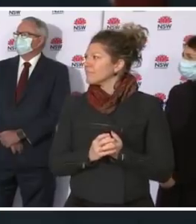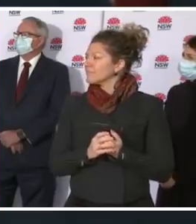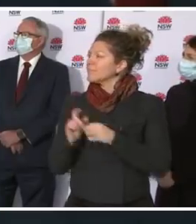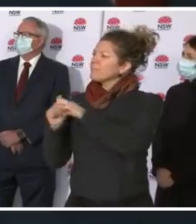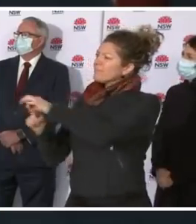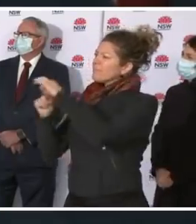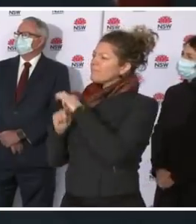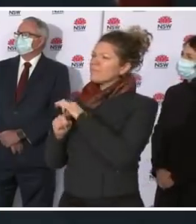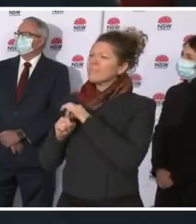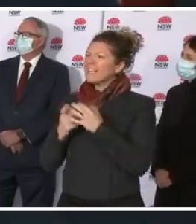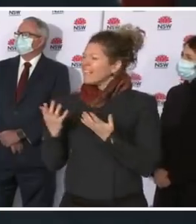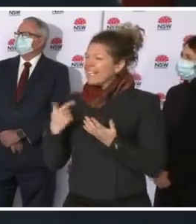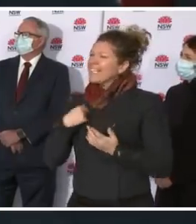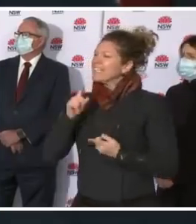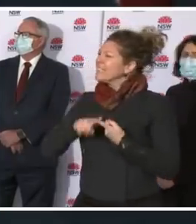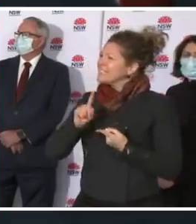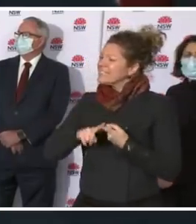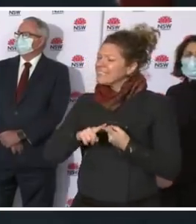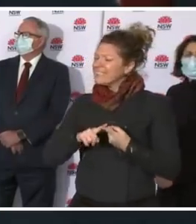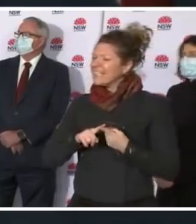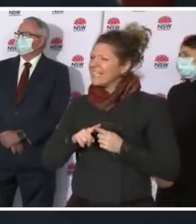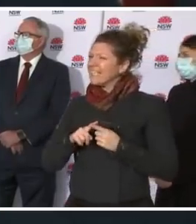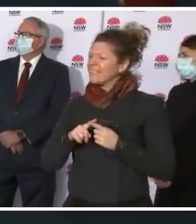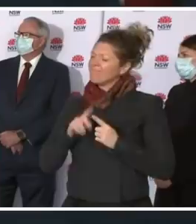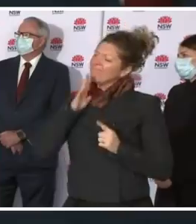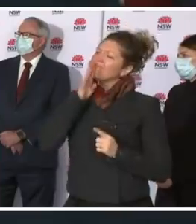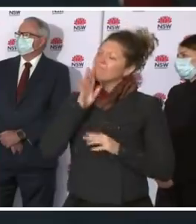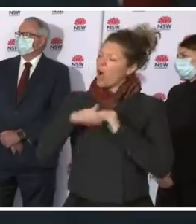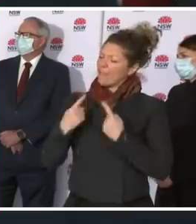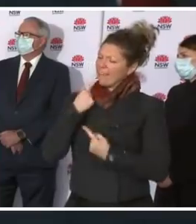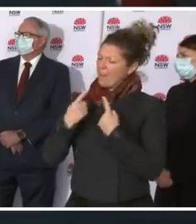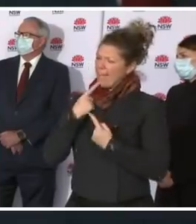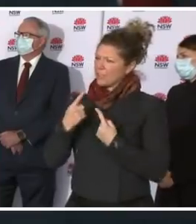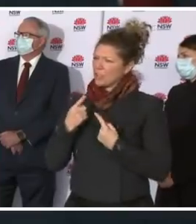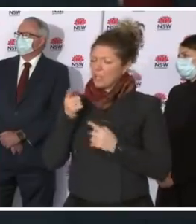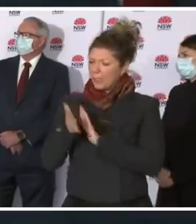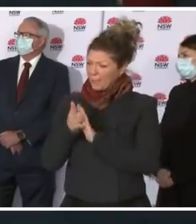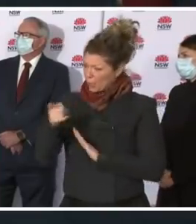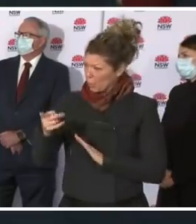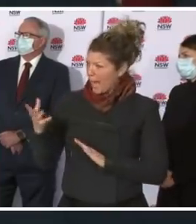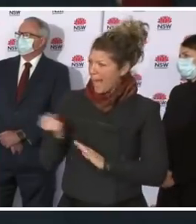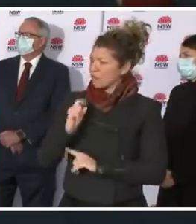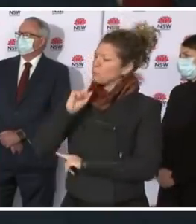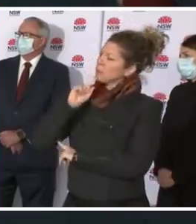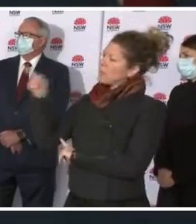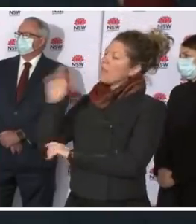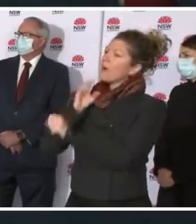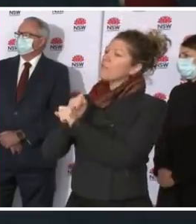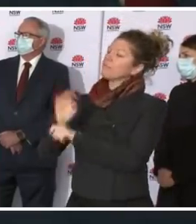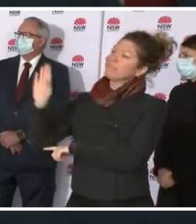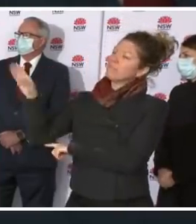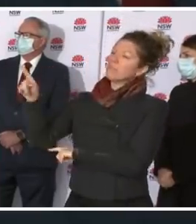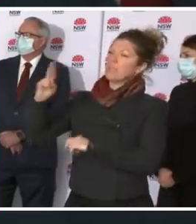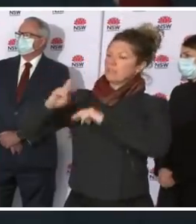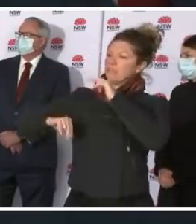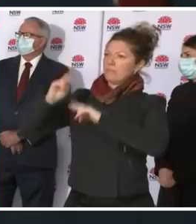more clarity on how explicit that health advice is? So did you explicitly say to the government, I believe that construction sites